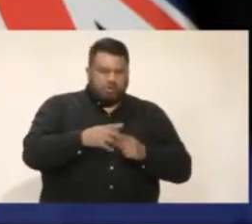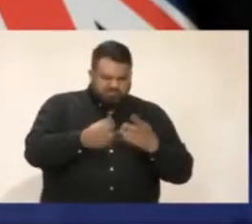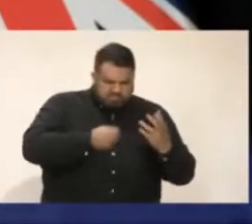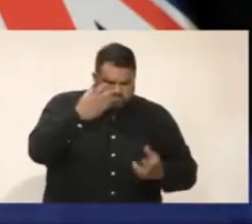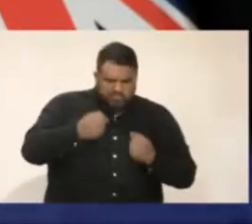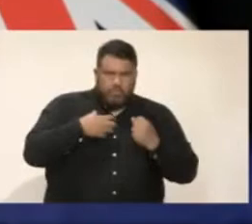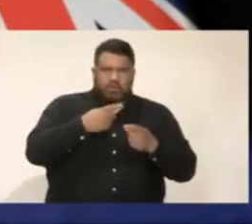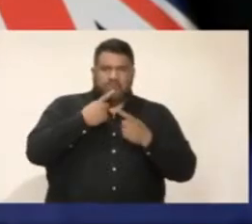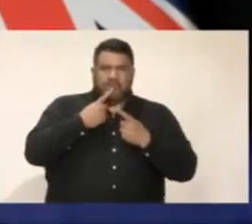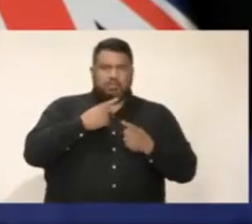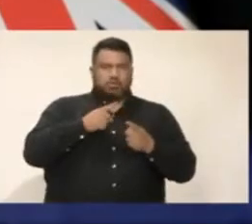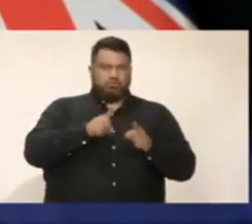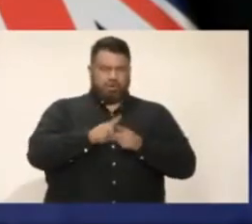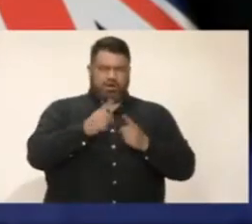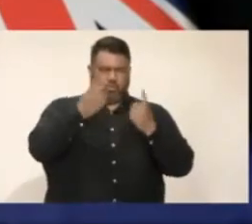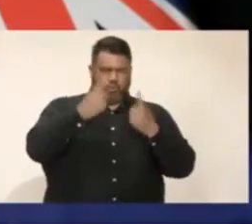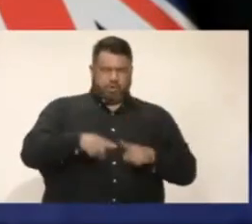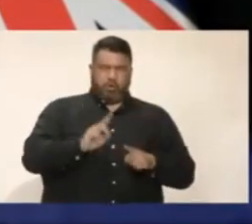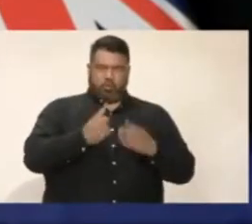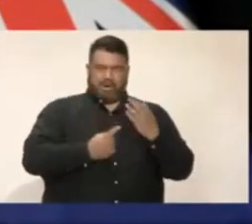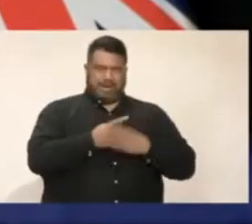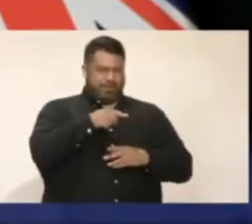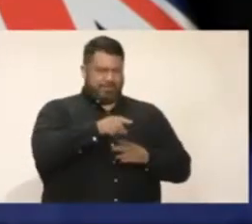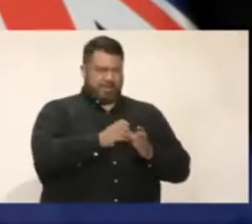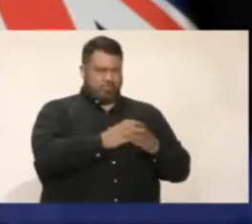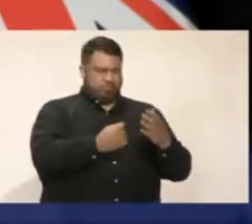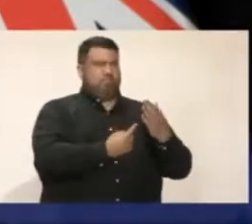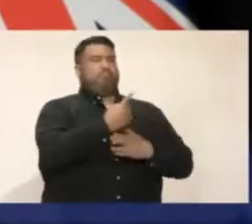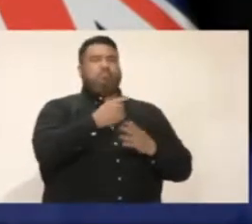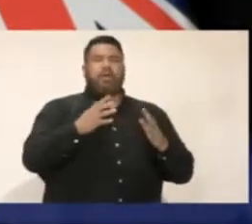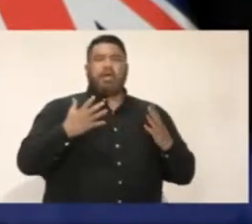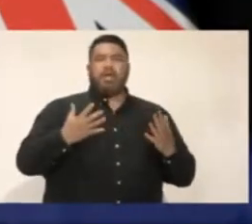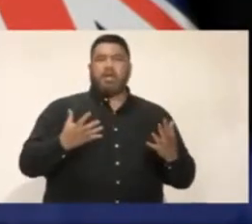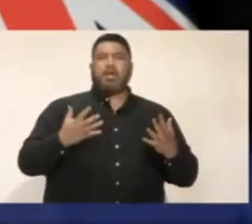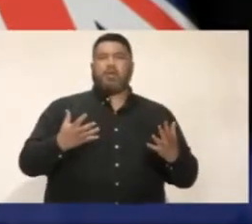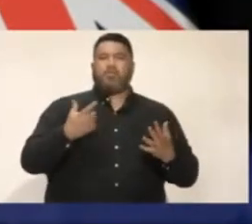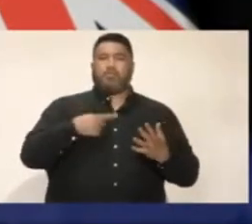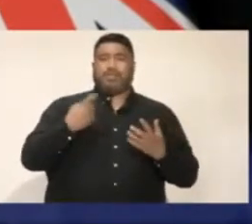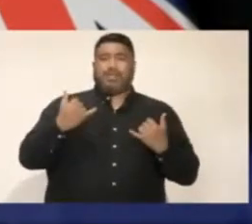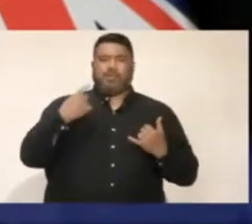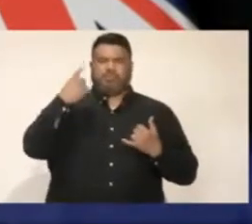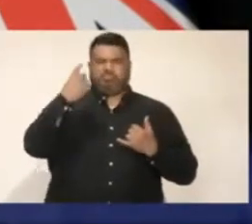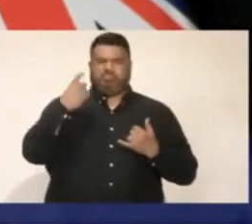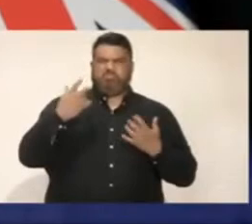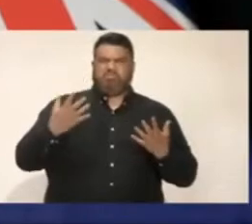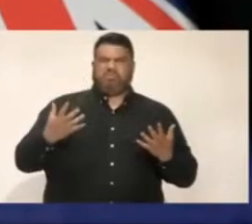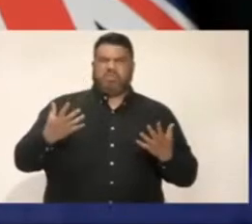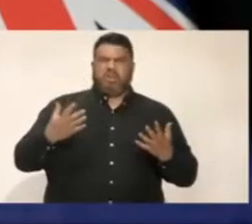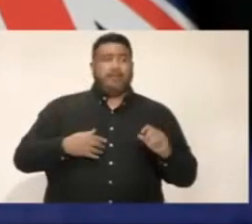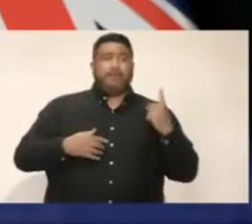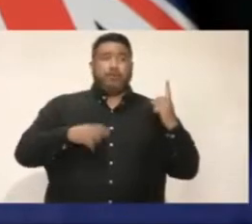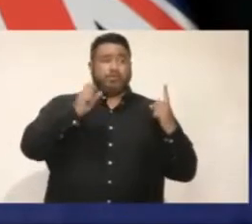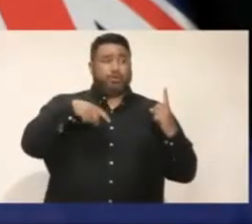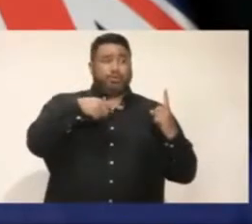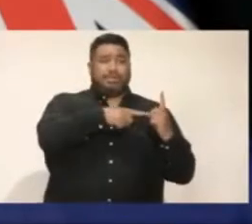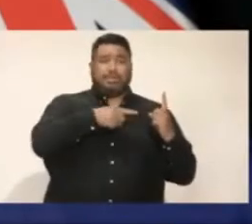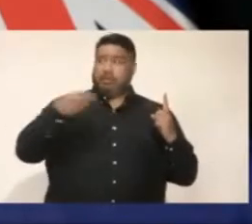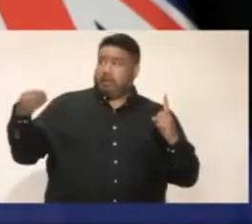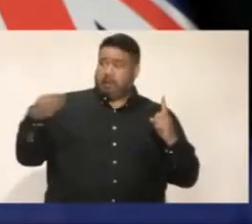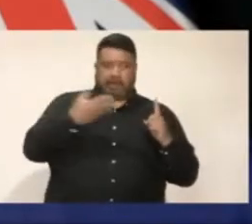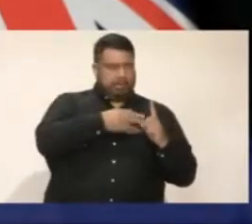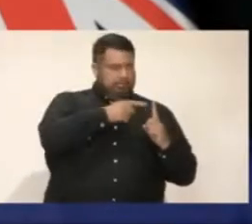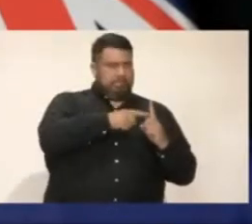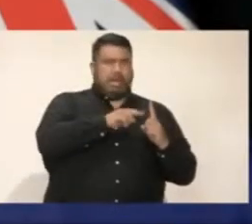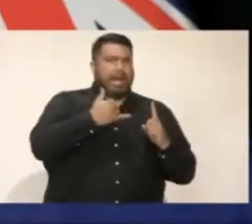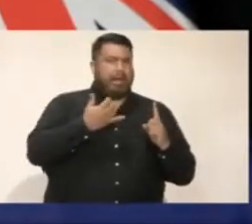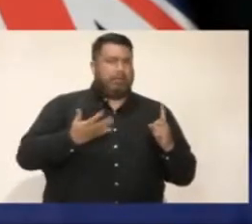information, just to try and sort of fill in the missing bits of the puzzle as to how the first person in that small subcluster might have